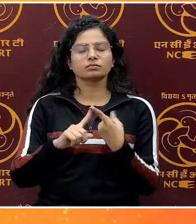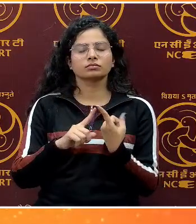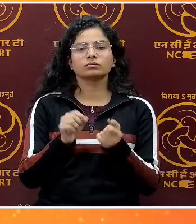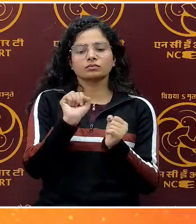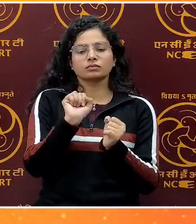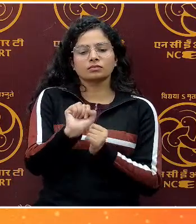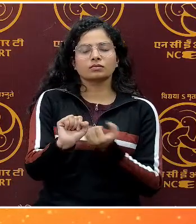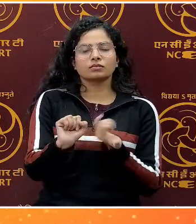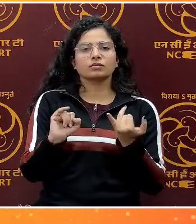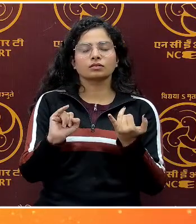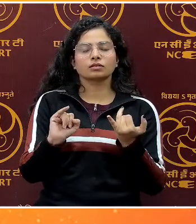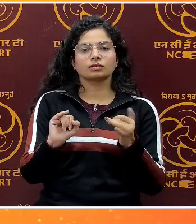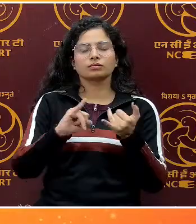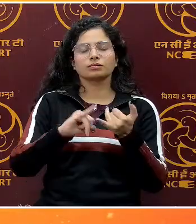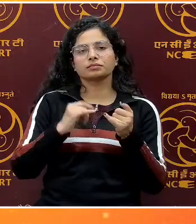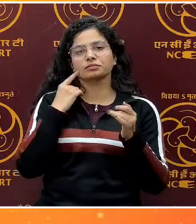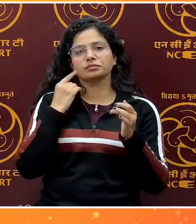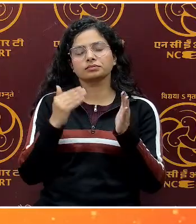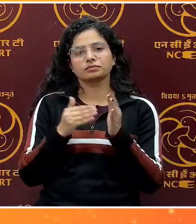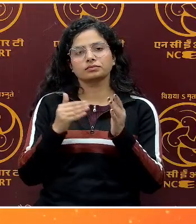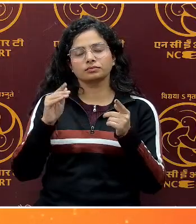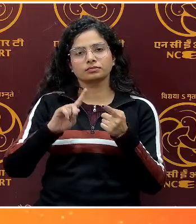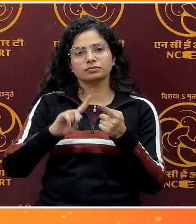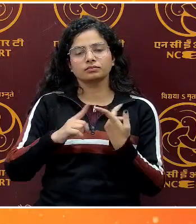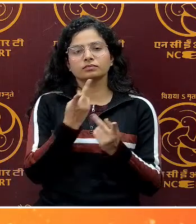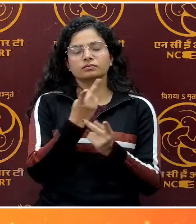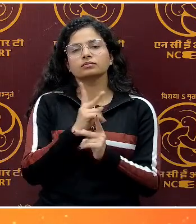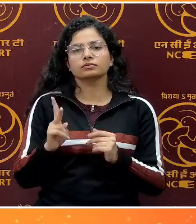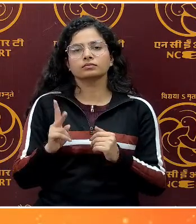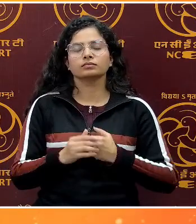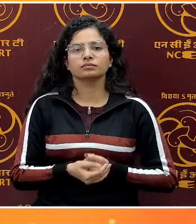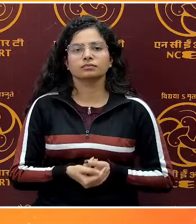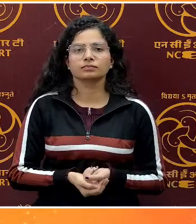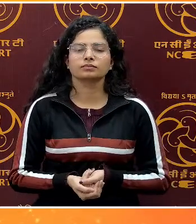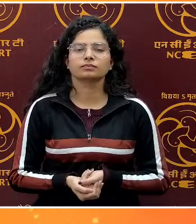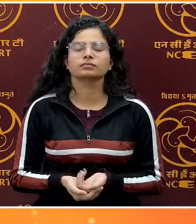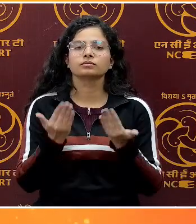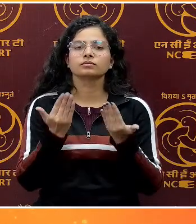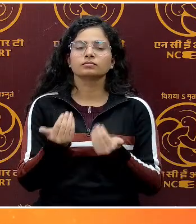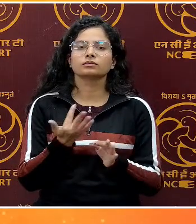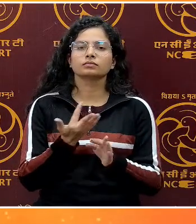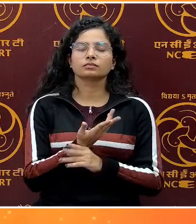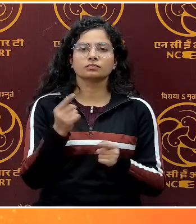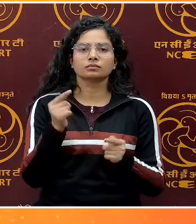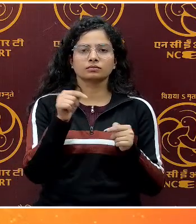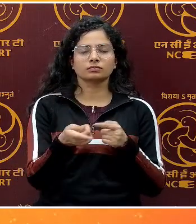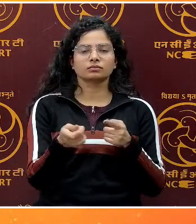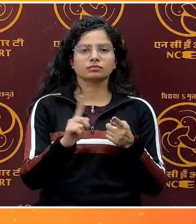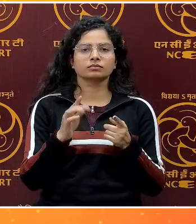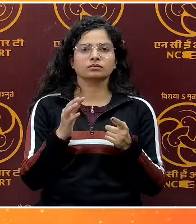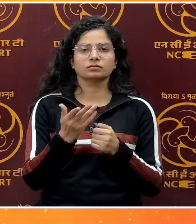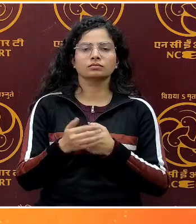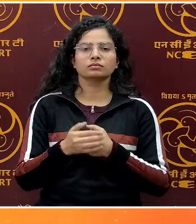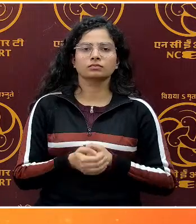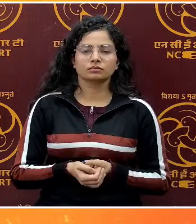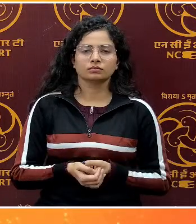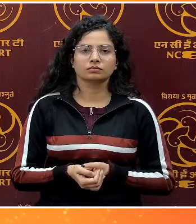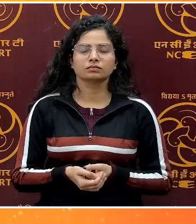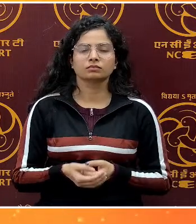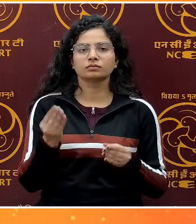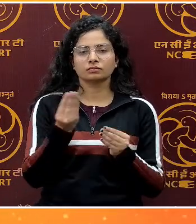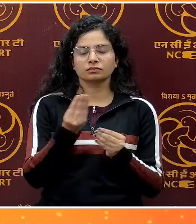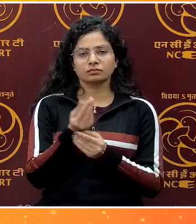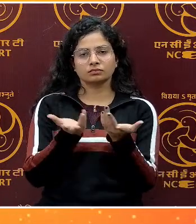always diminished. It will be always smaller than the object. Now in this case, we did discuss that